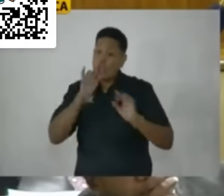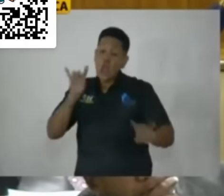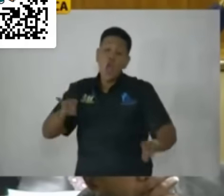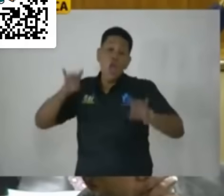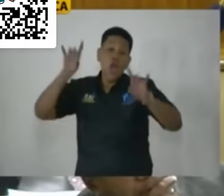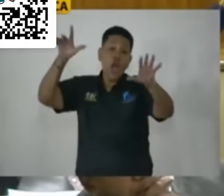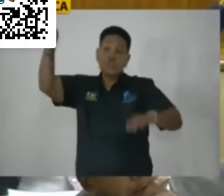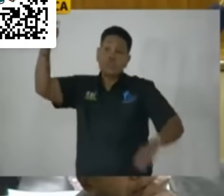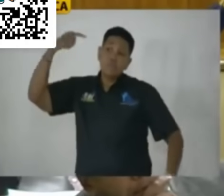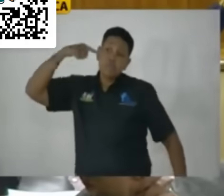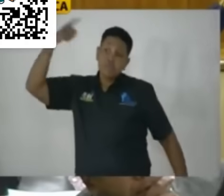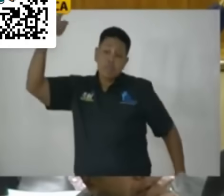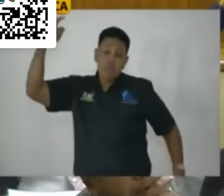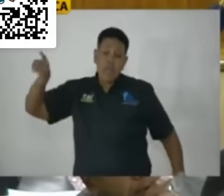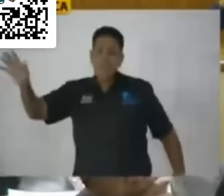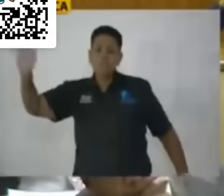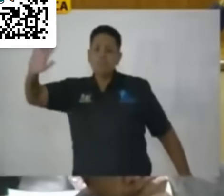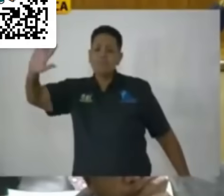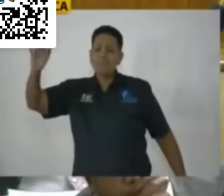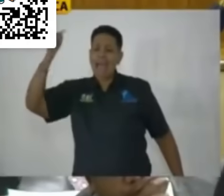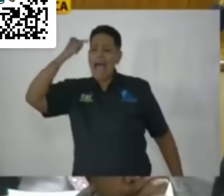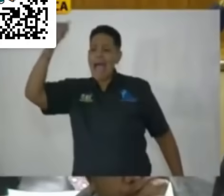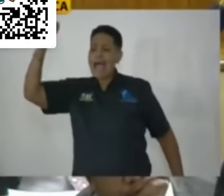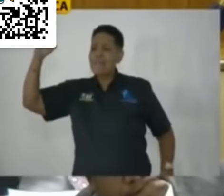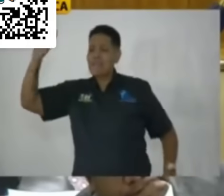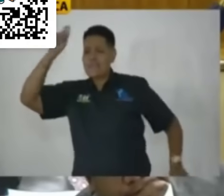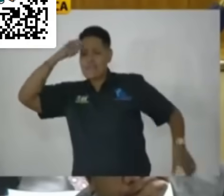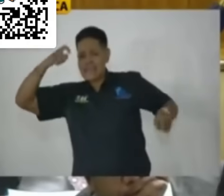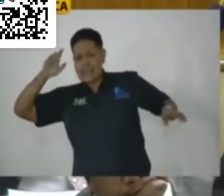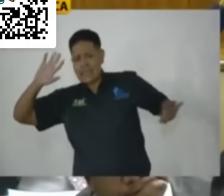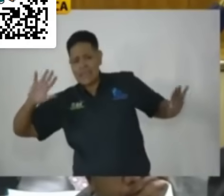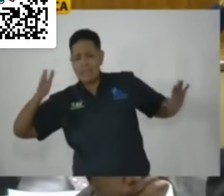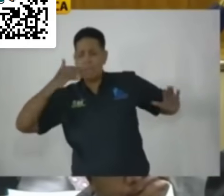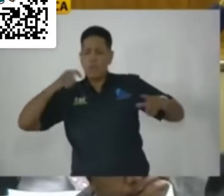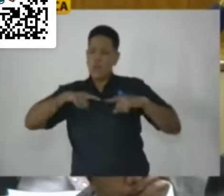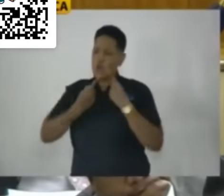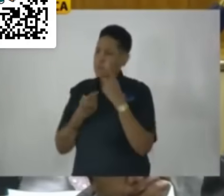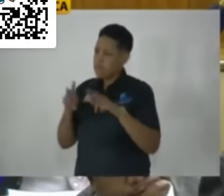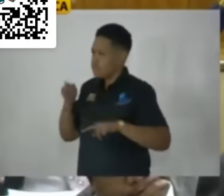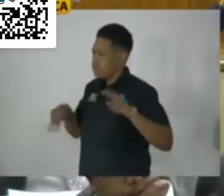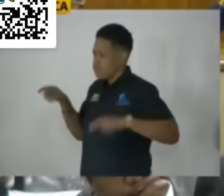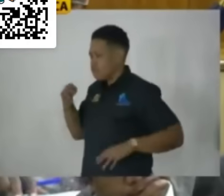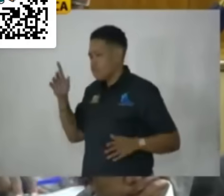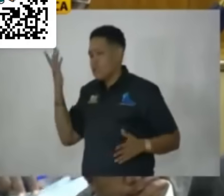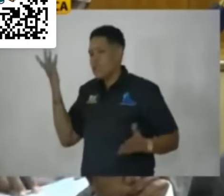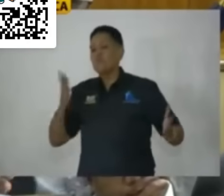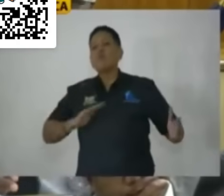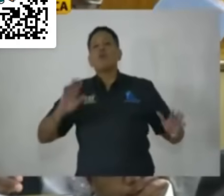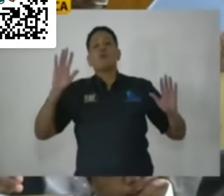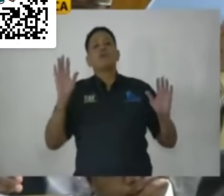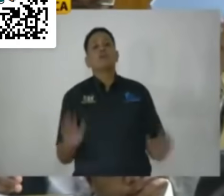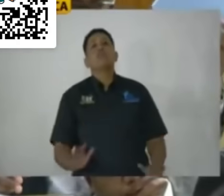they may think that that is not an ideal situation, it is what governs our parliament.